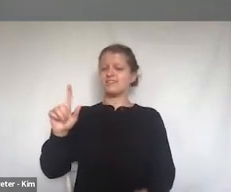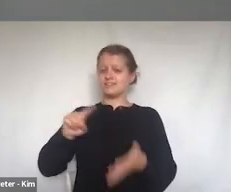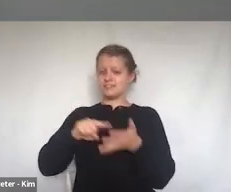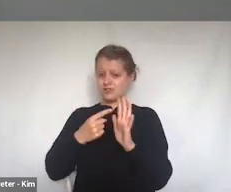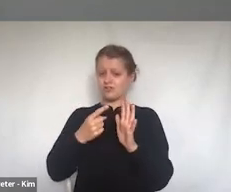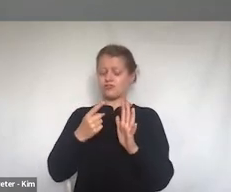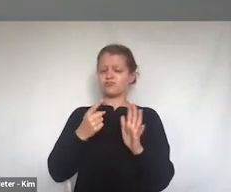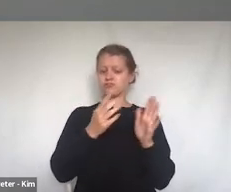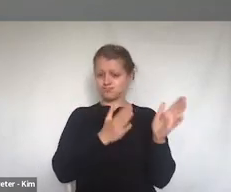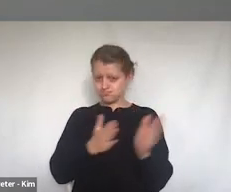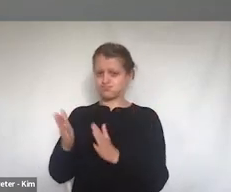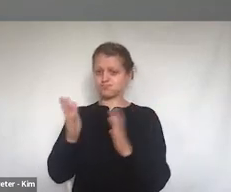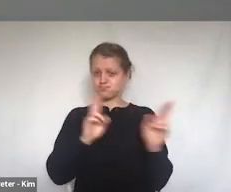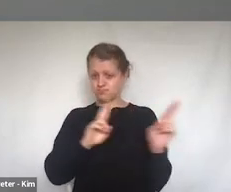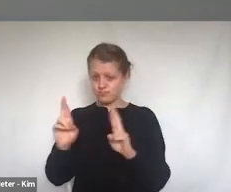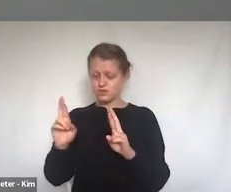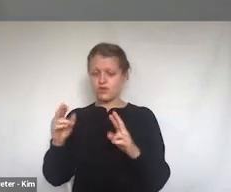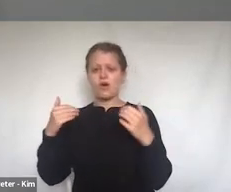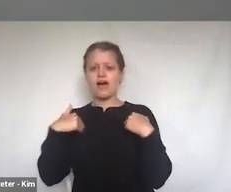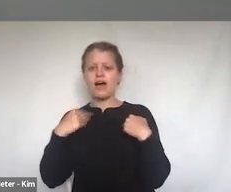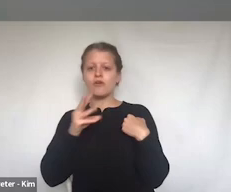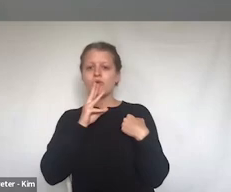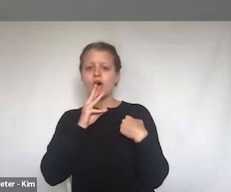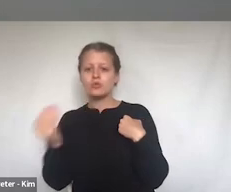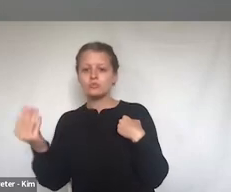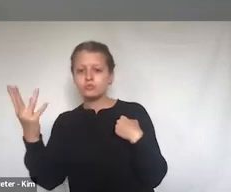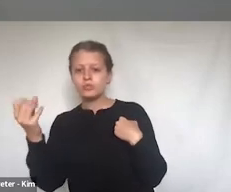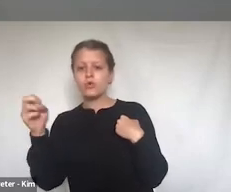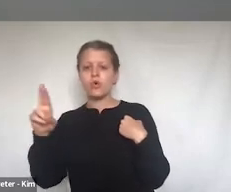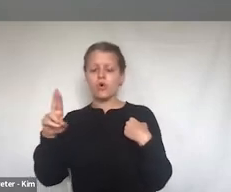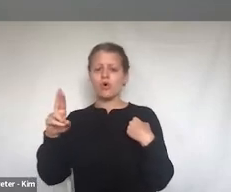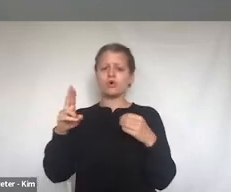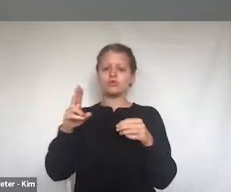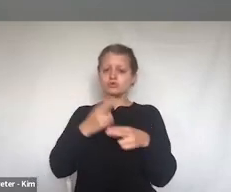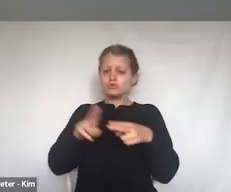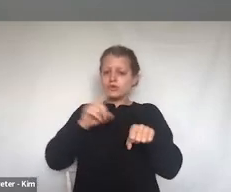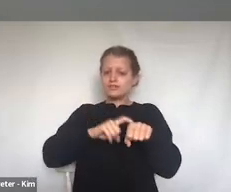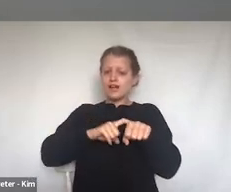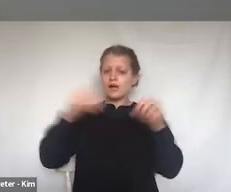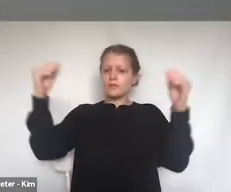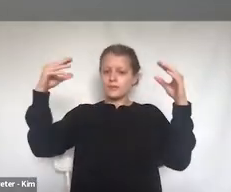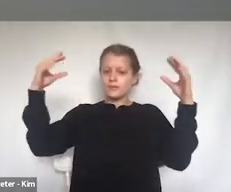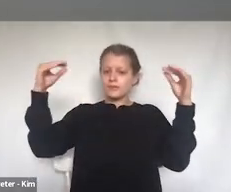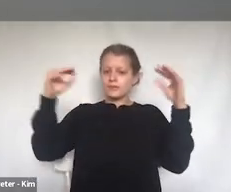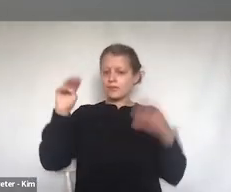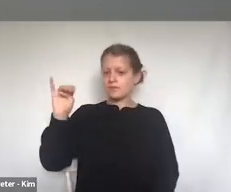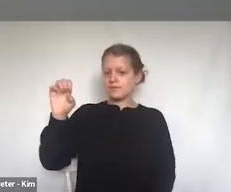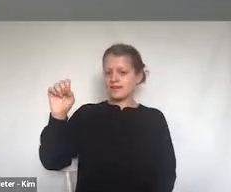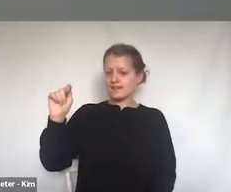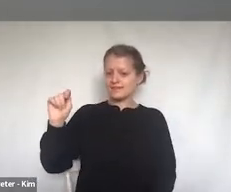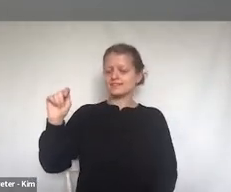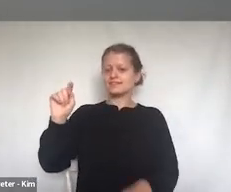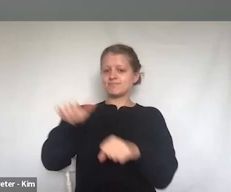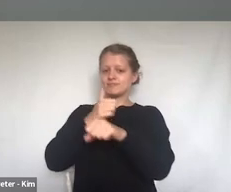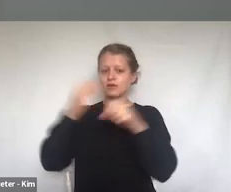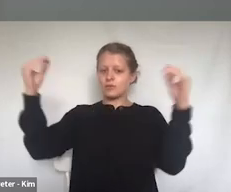temporary water fountains and misting stations, which are available 24/7 throughout the summer.